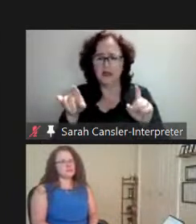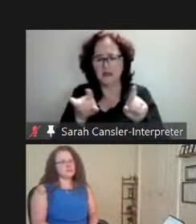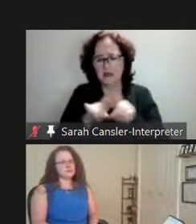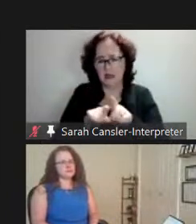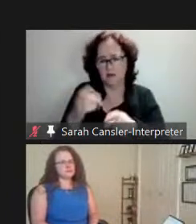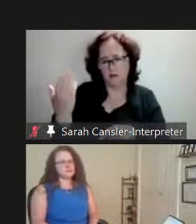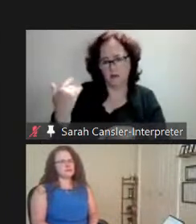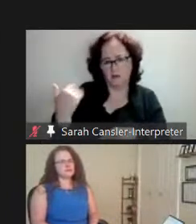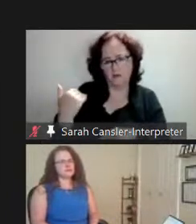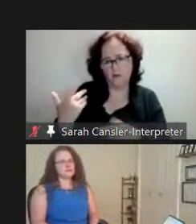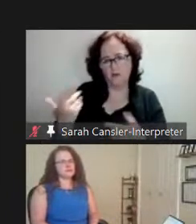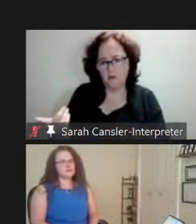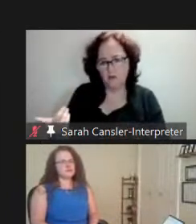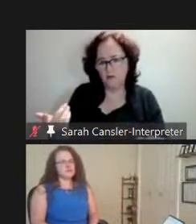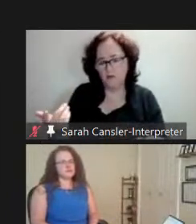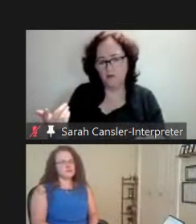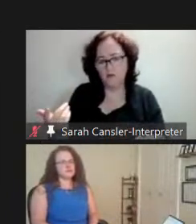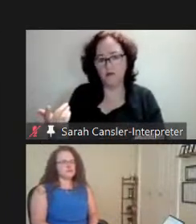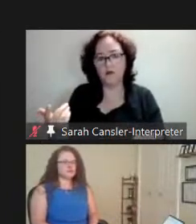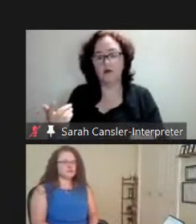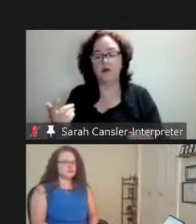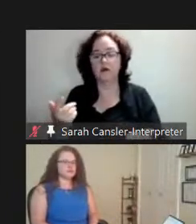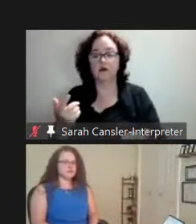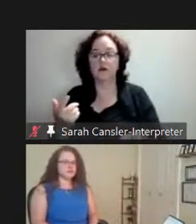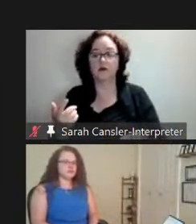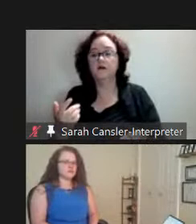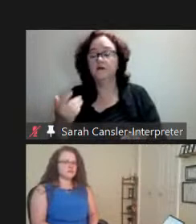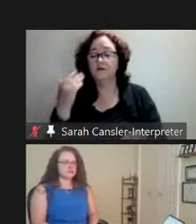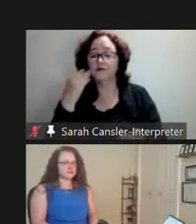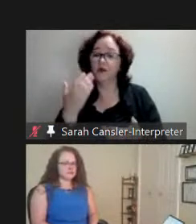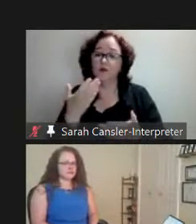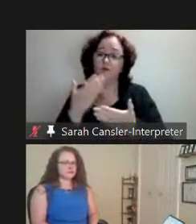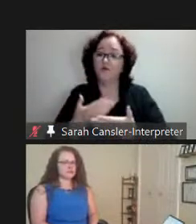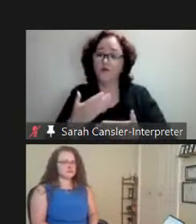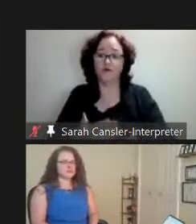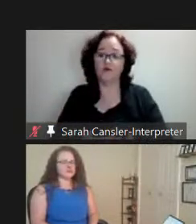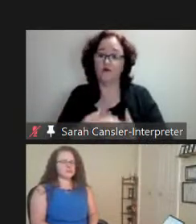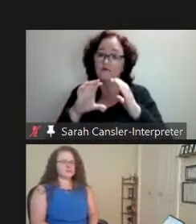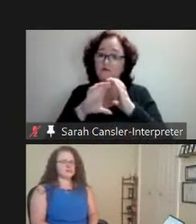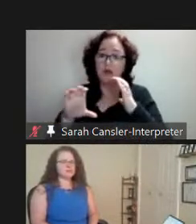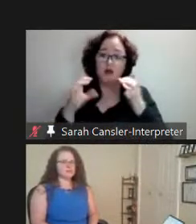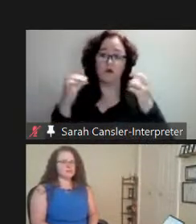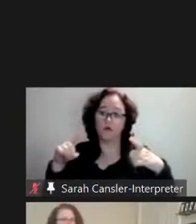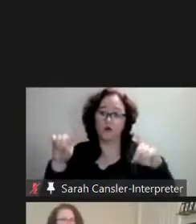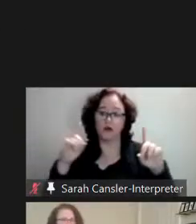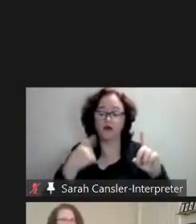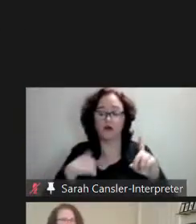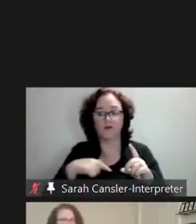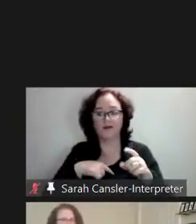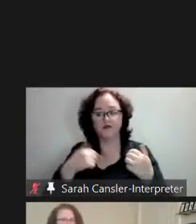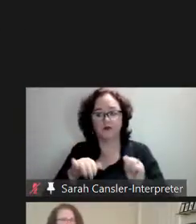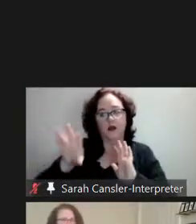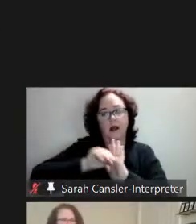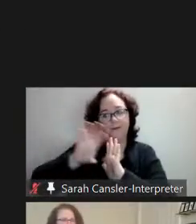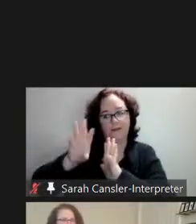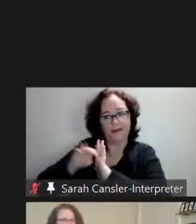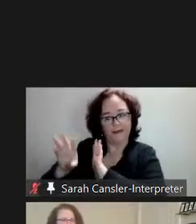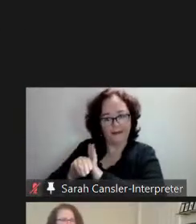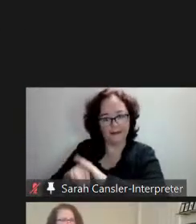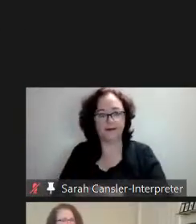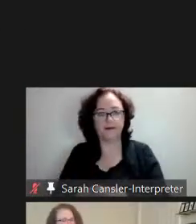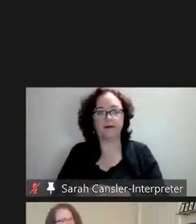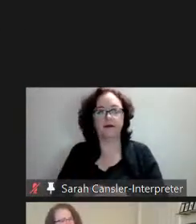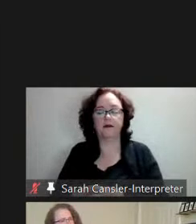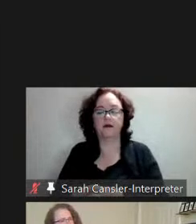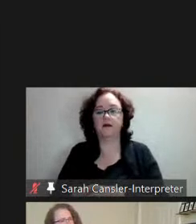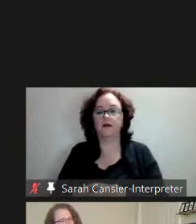to match, you know, a proven pattern for us. So we just kind of copy things. Door locations